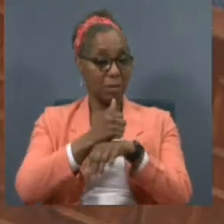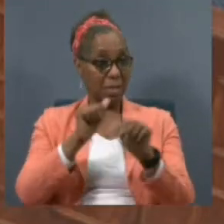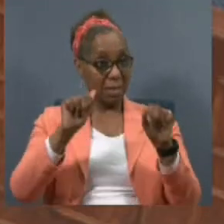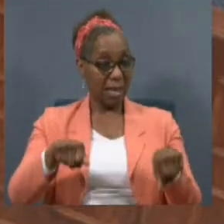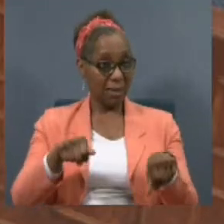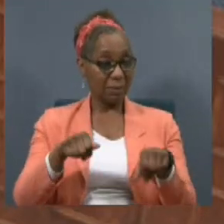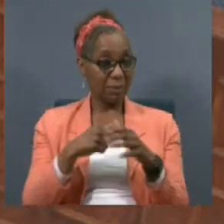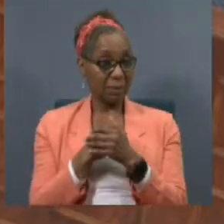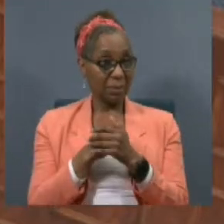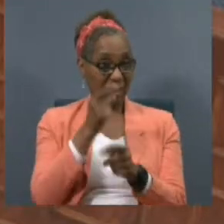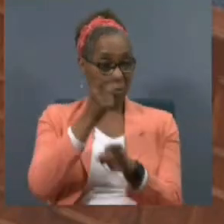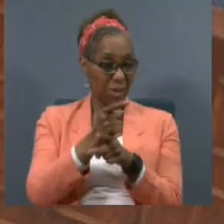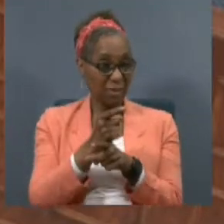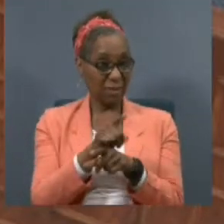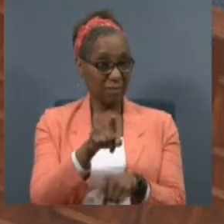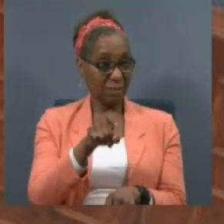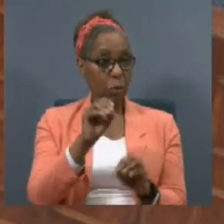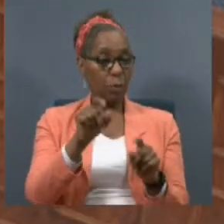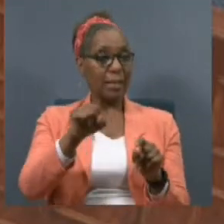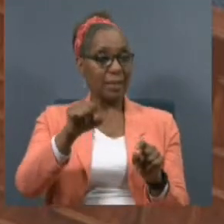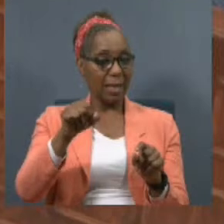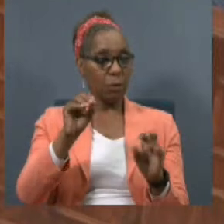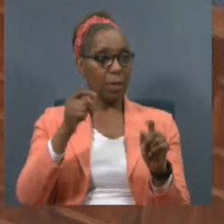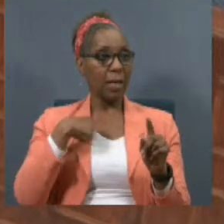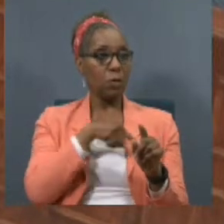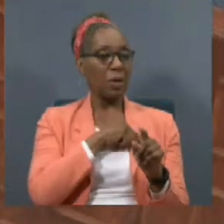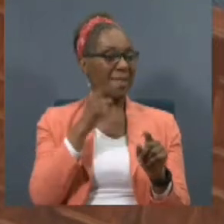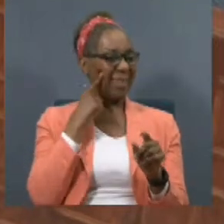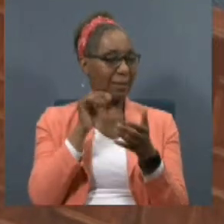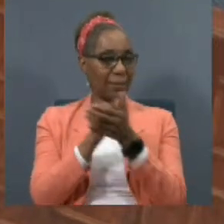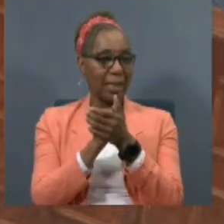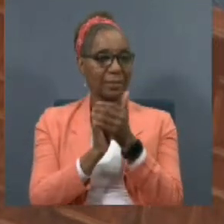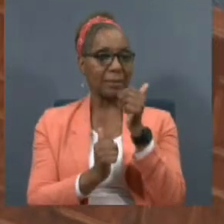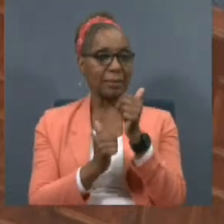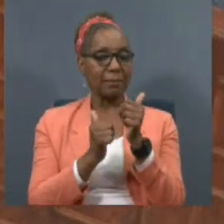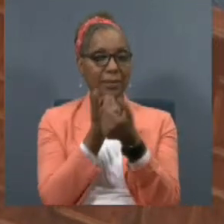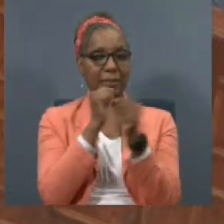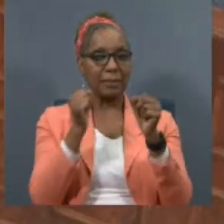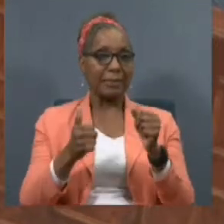correct? Yes, sir, we feel that's the safest. Okay.